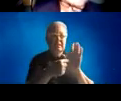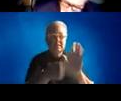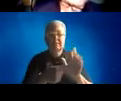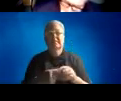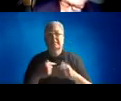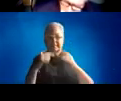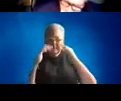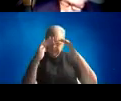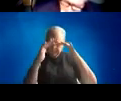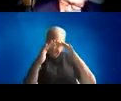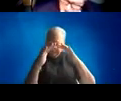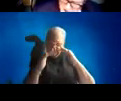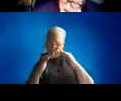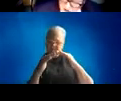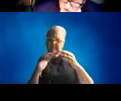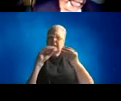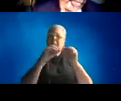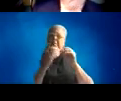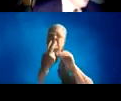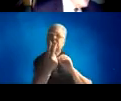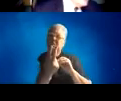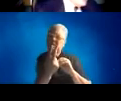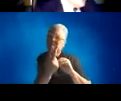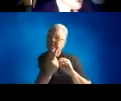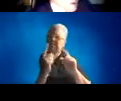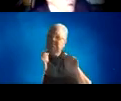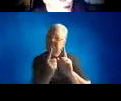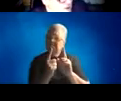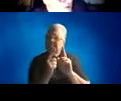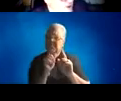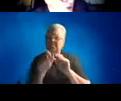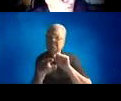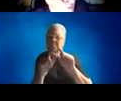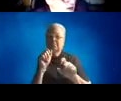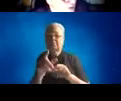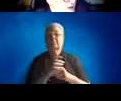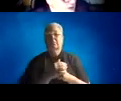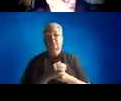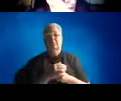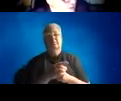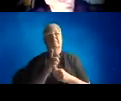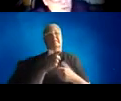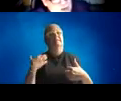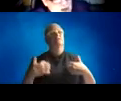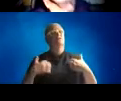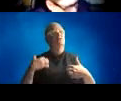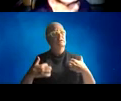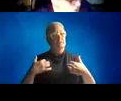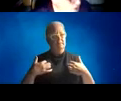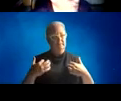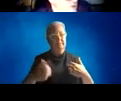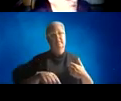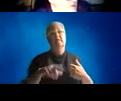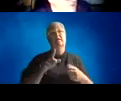Not too many on this one. Sorry. The main criticism I can tell you that has come out has been that people with